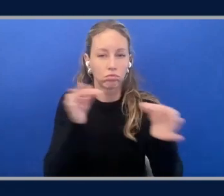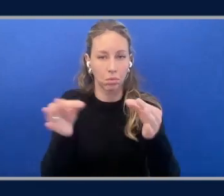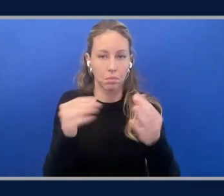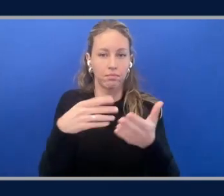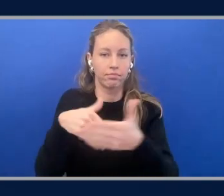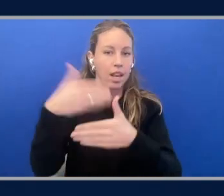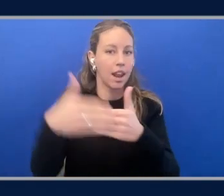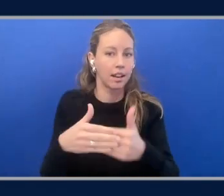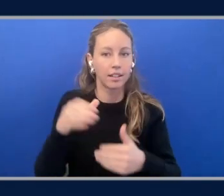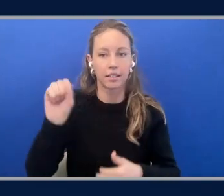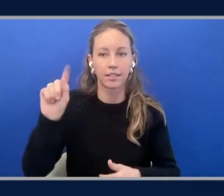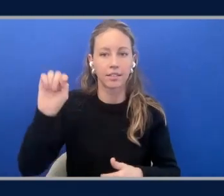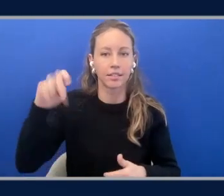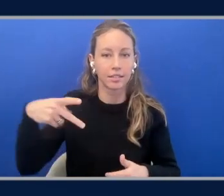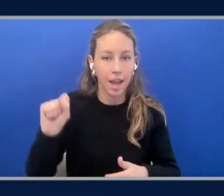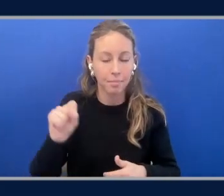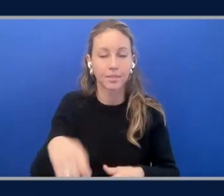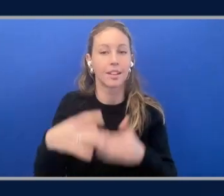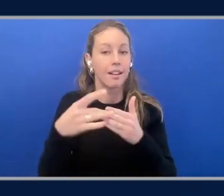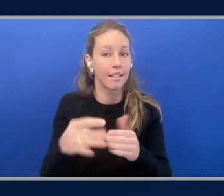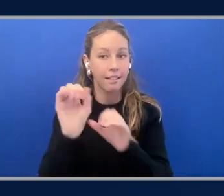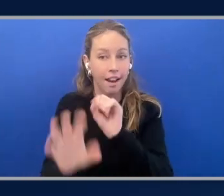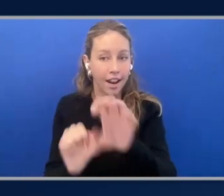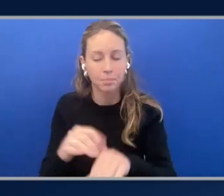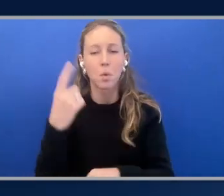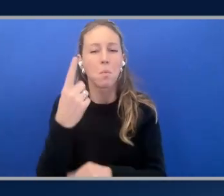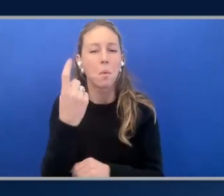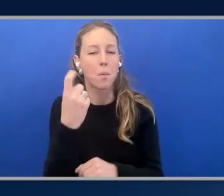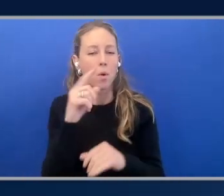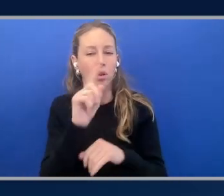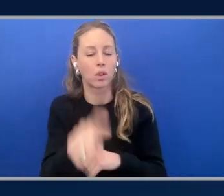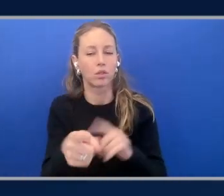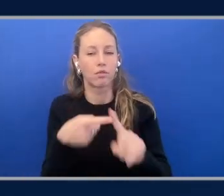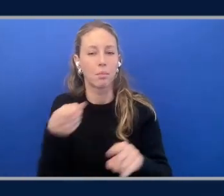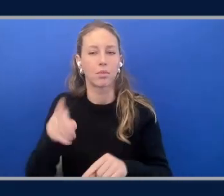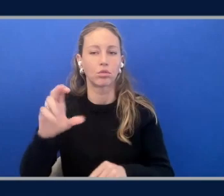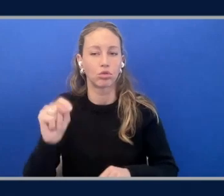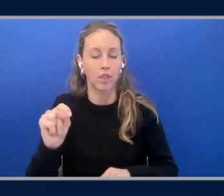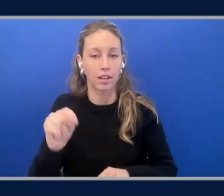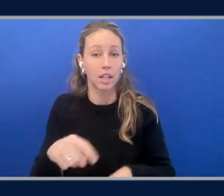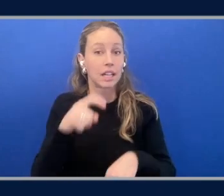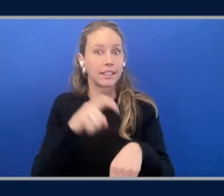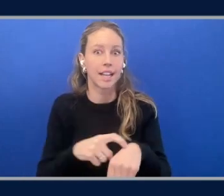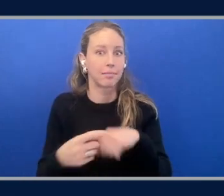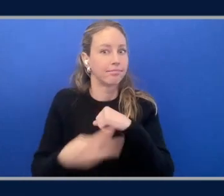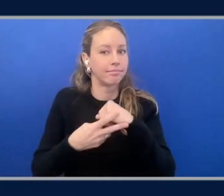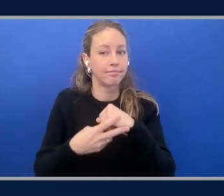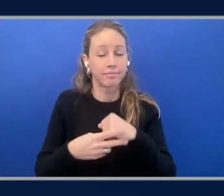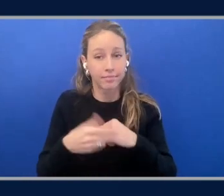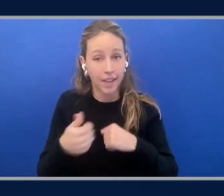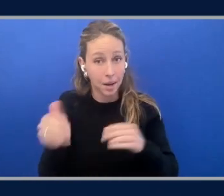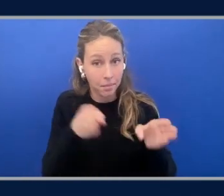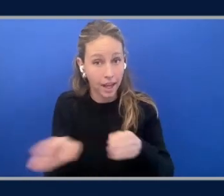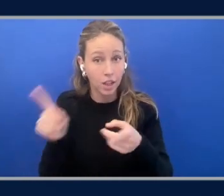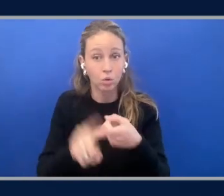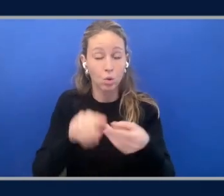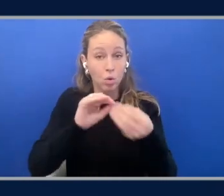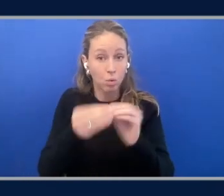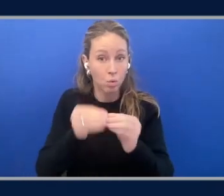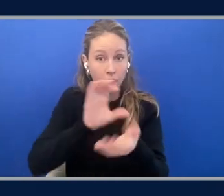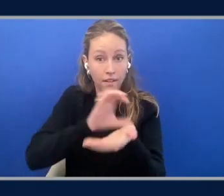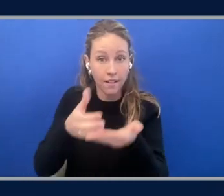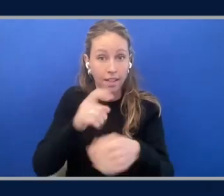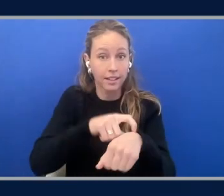and guidance, one last question for the chat. Speaking of getting time back, are there plans to be able to quantify the amount of time that's